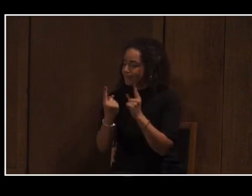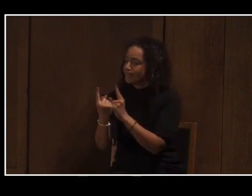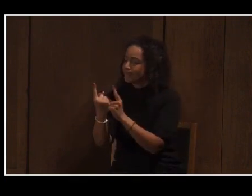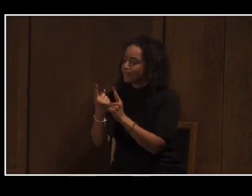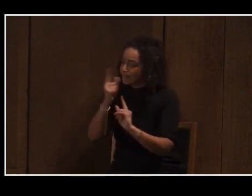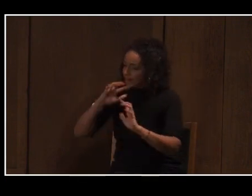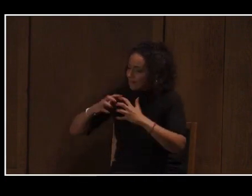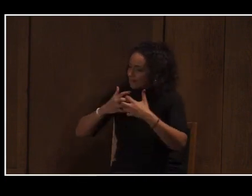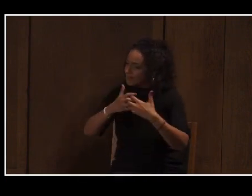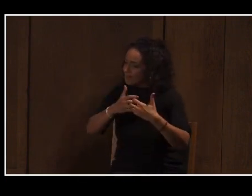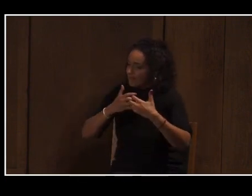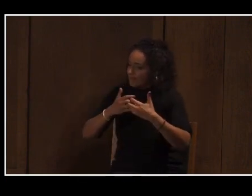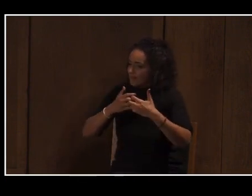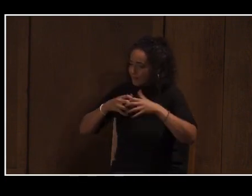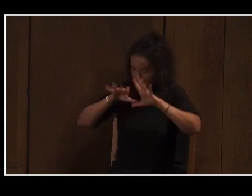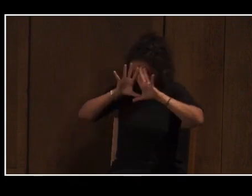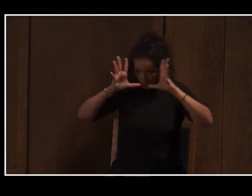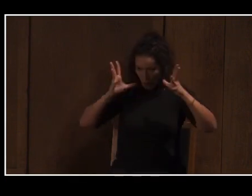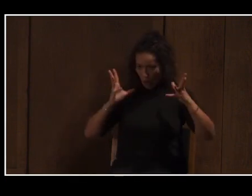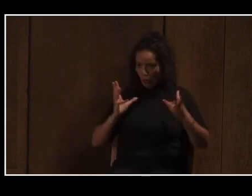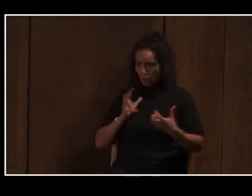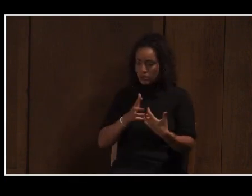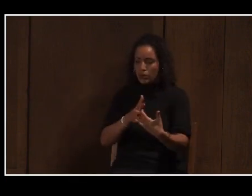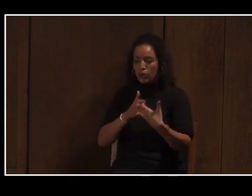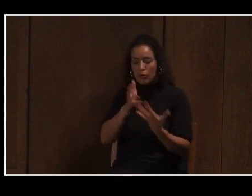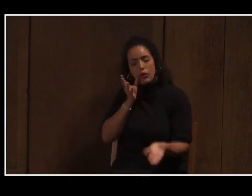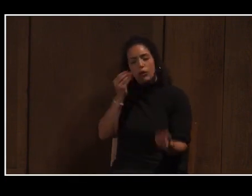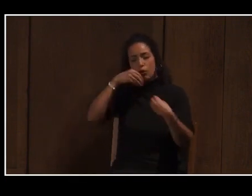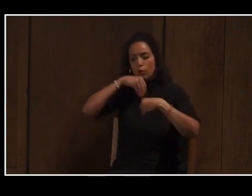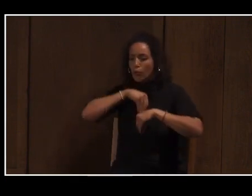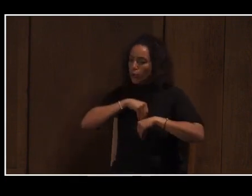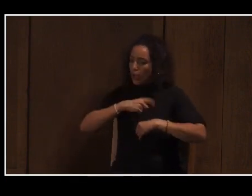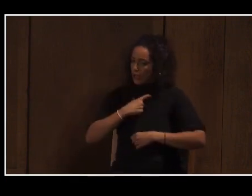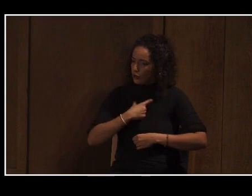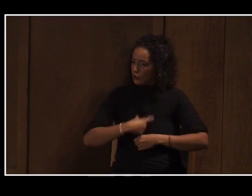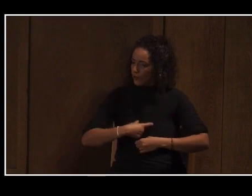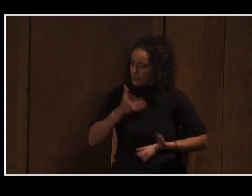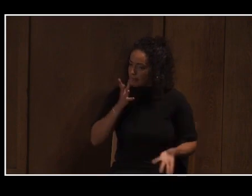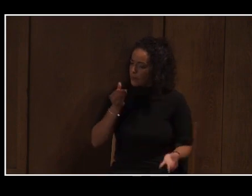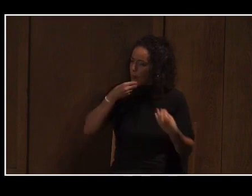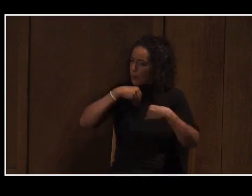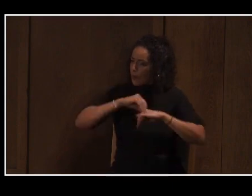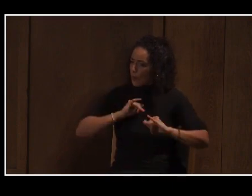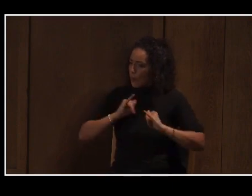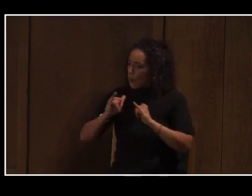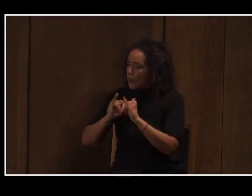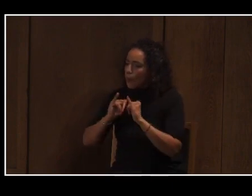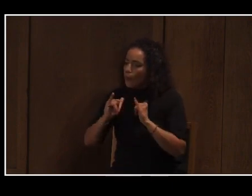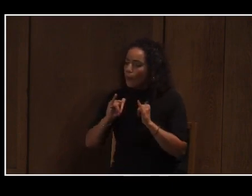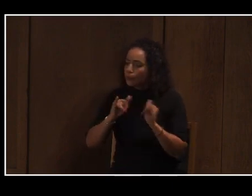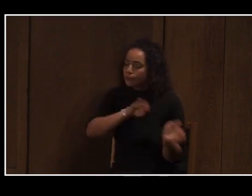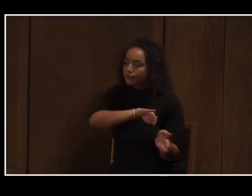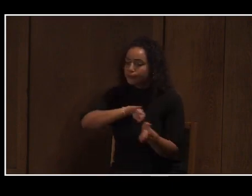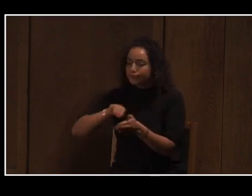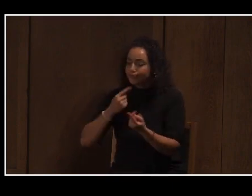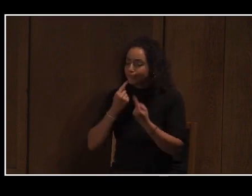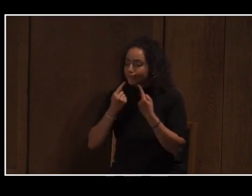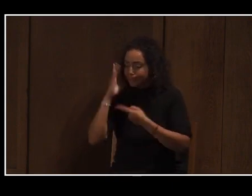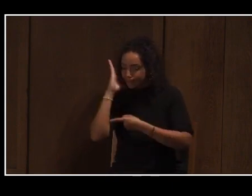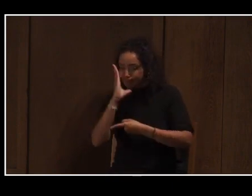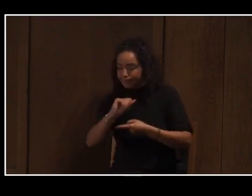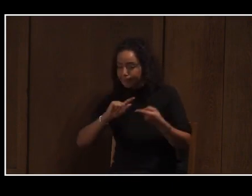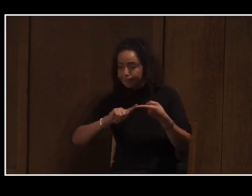humanity. And I'm just going to run through some general housekeeping. So this event is going to run till